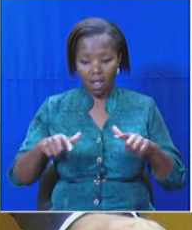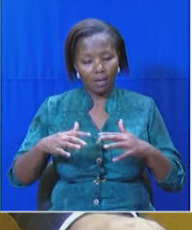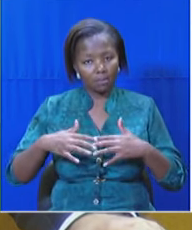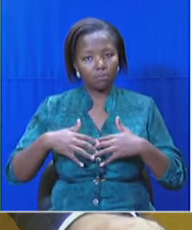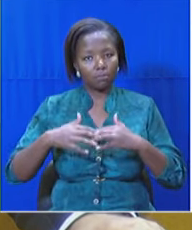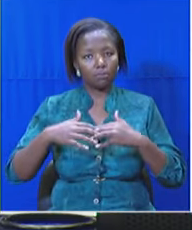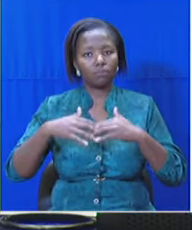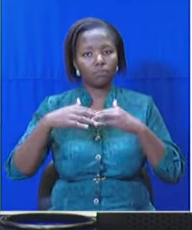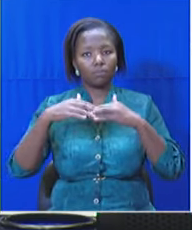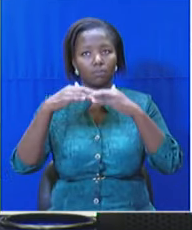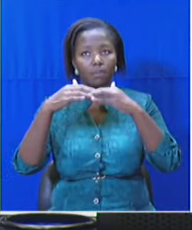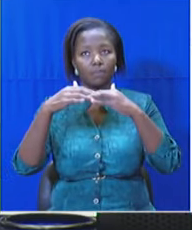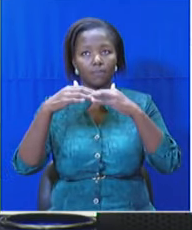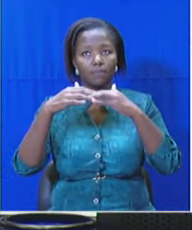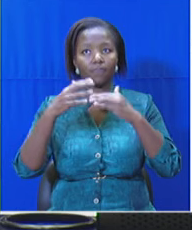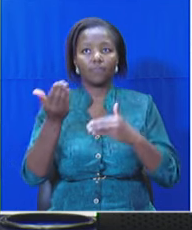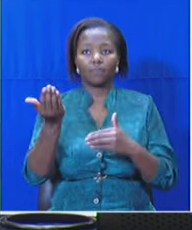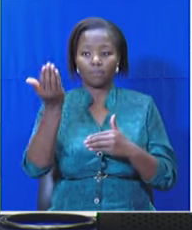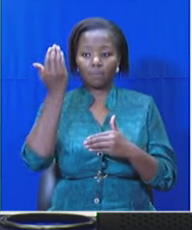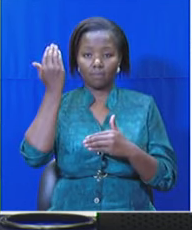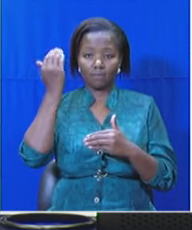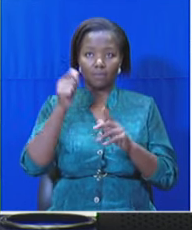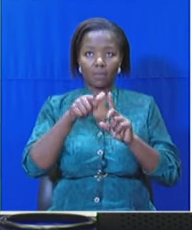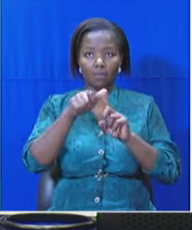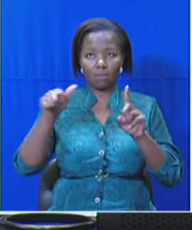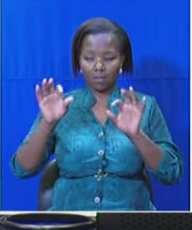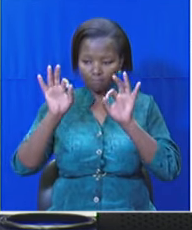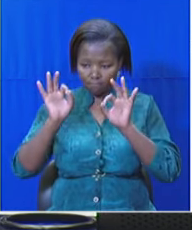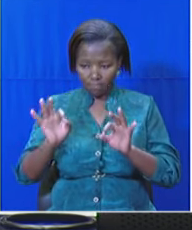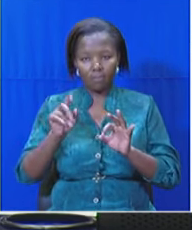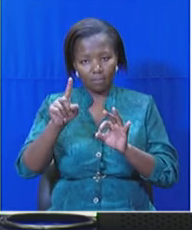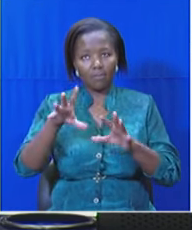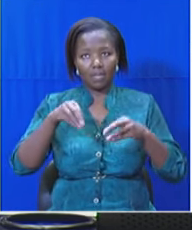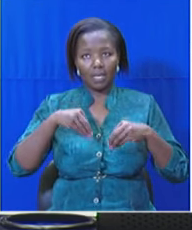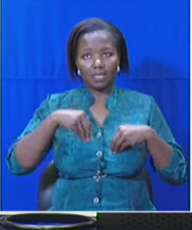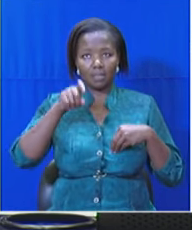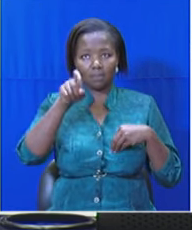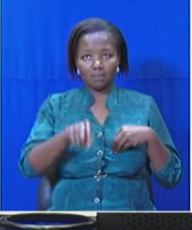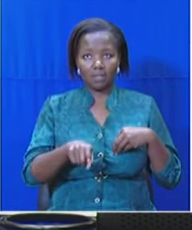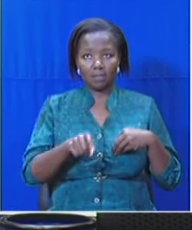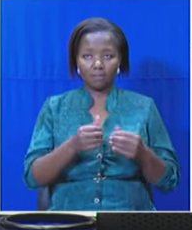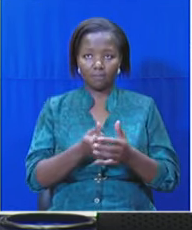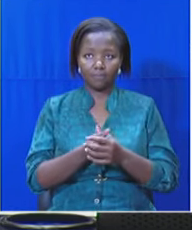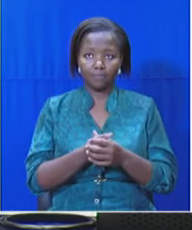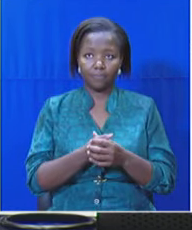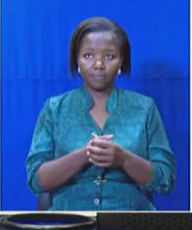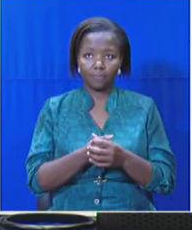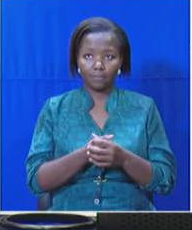My ancestors are part of that, and you will have to deal with that. Maar ek wil vir die agbare